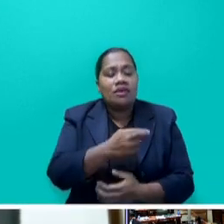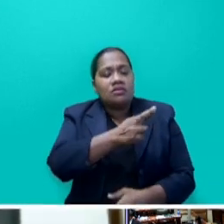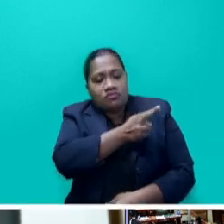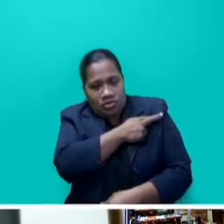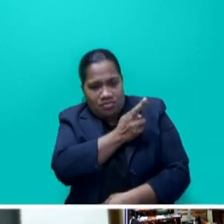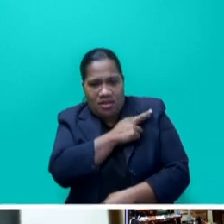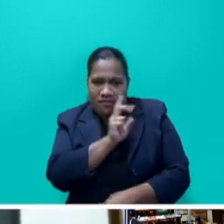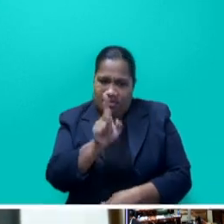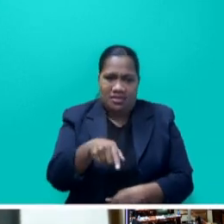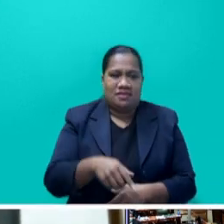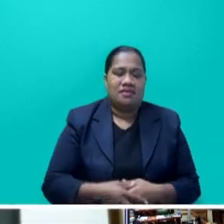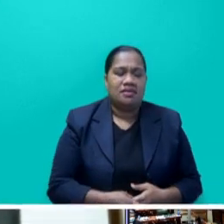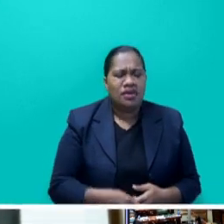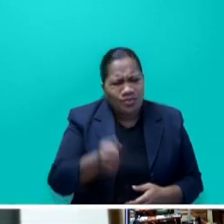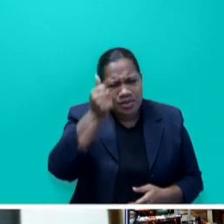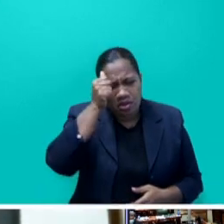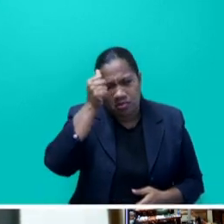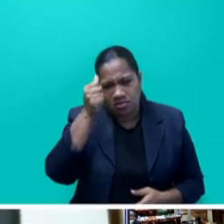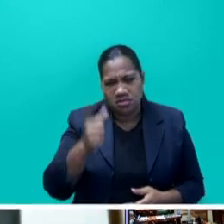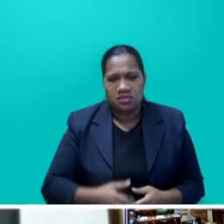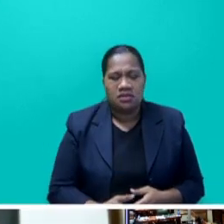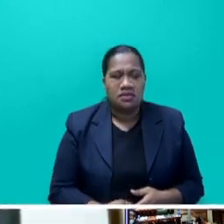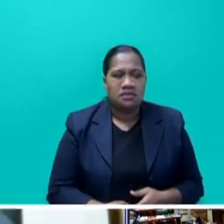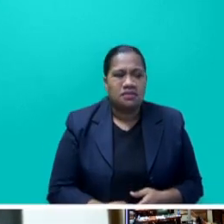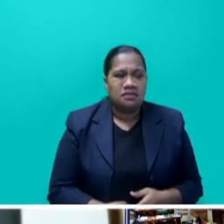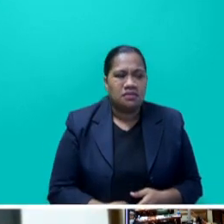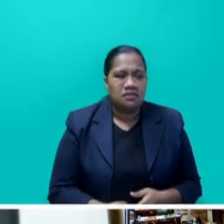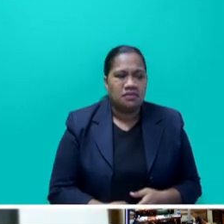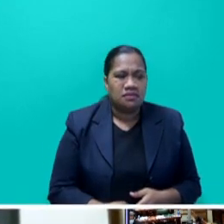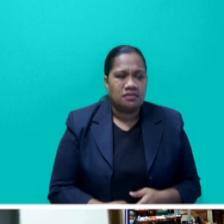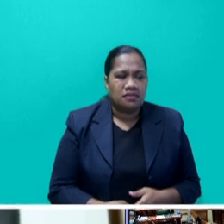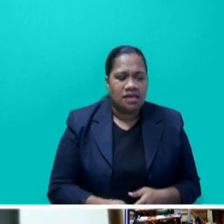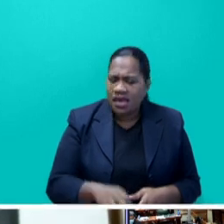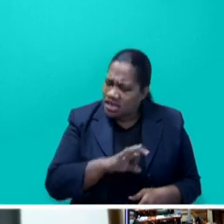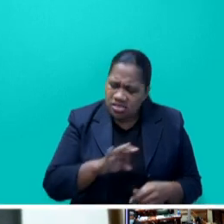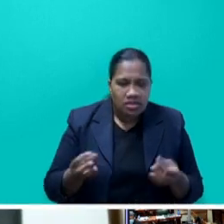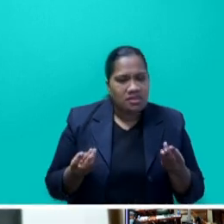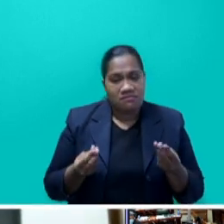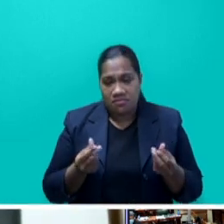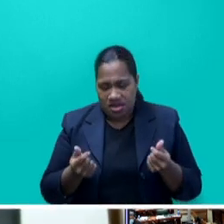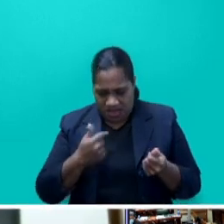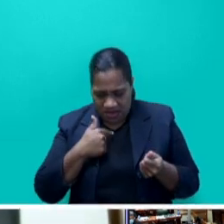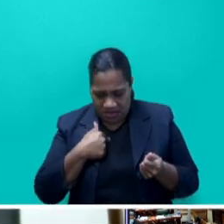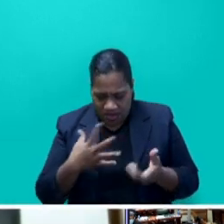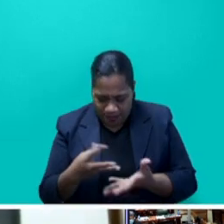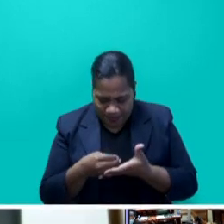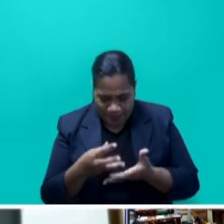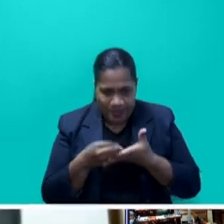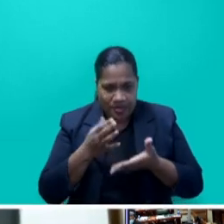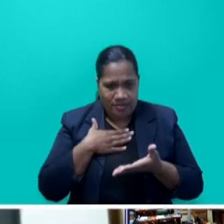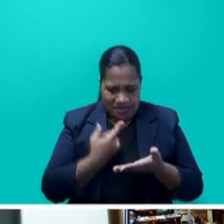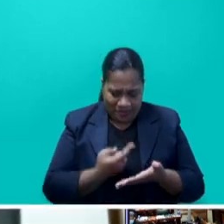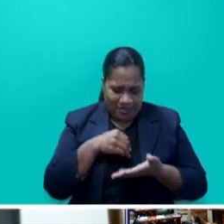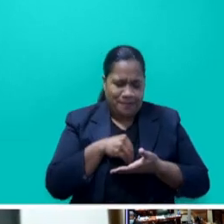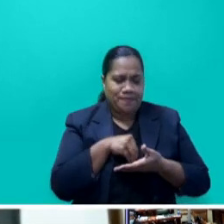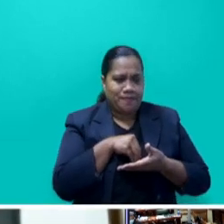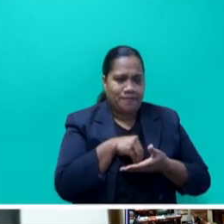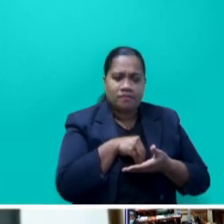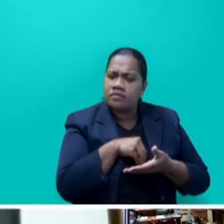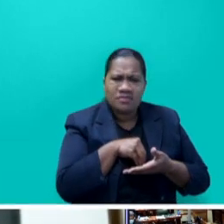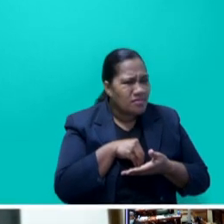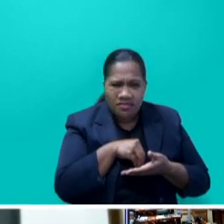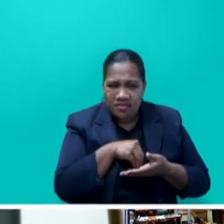50. He knows that. It's not money that I have gathered by myself and I'm sitting there. It's the